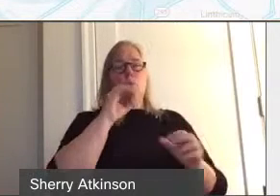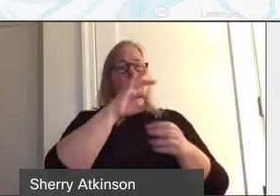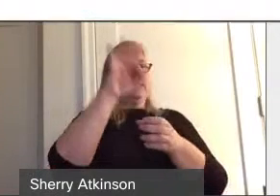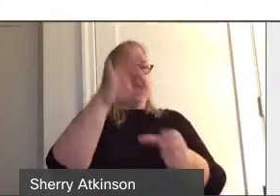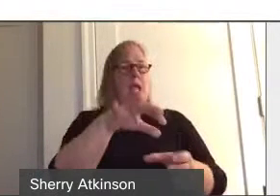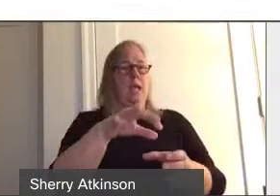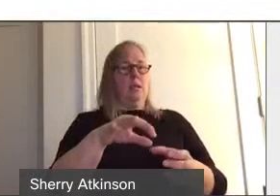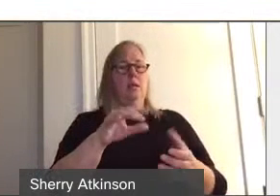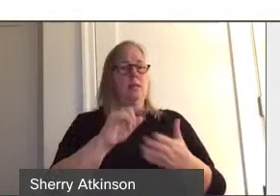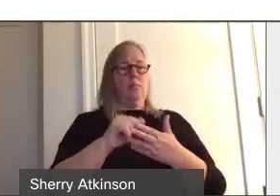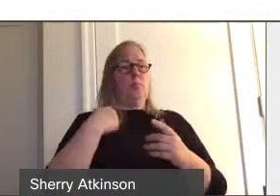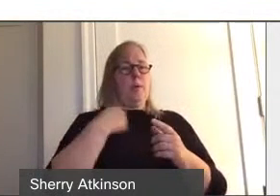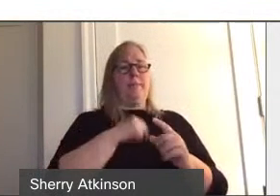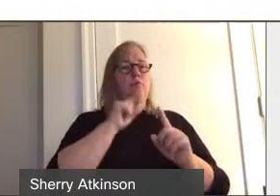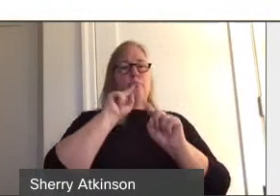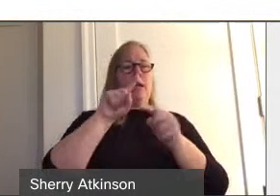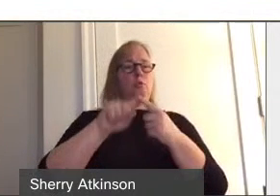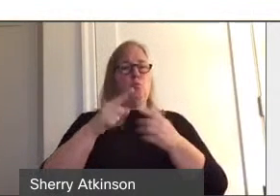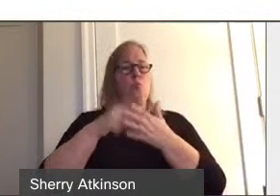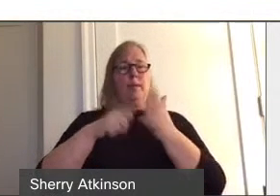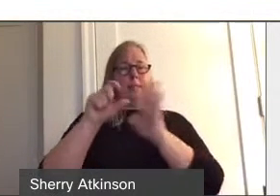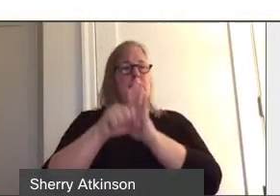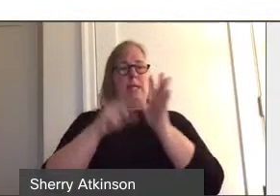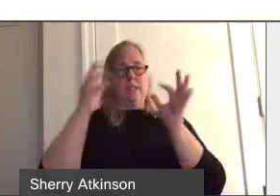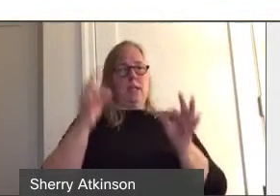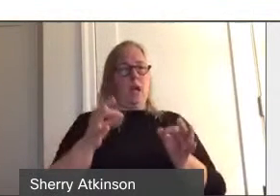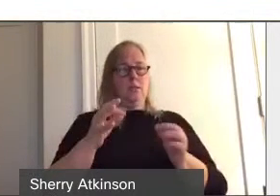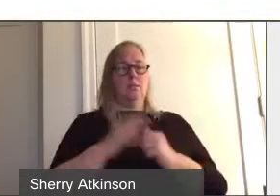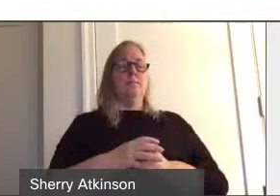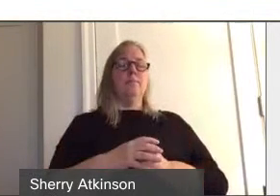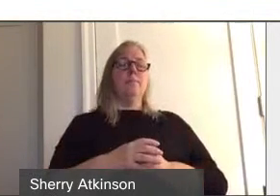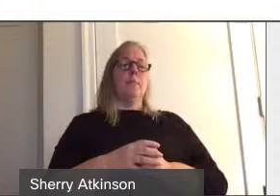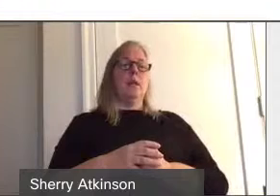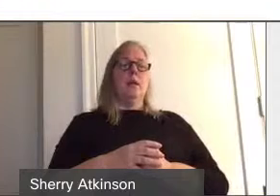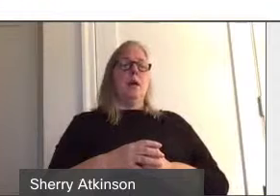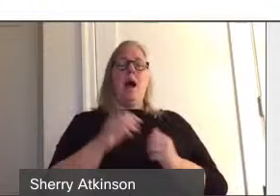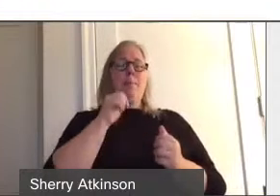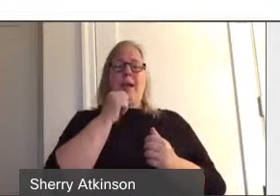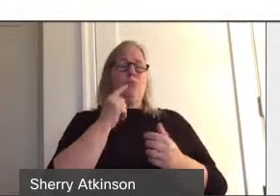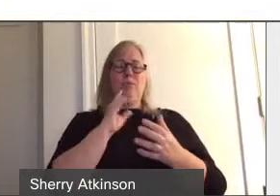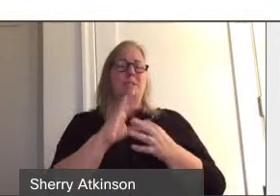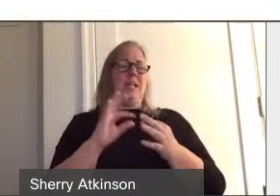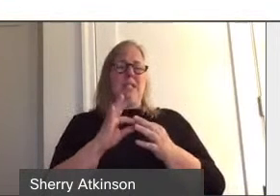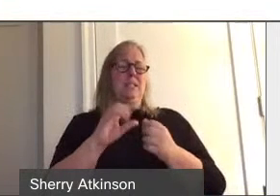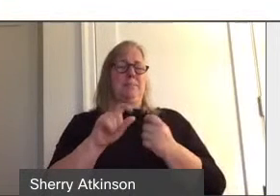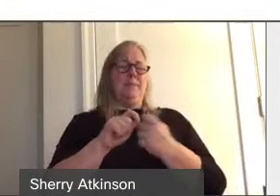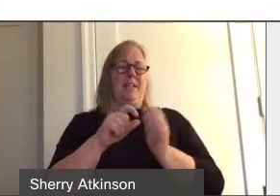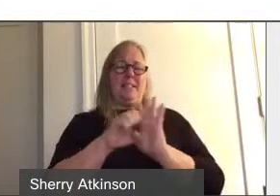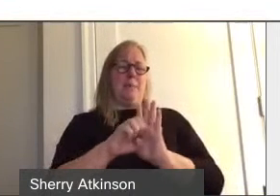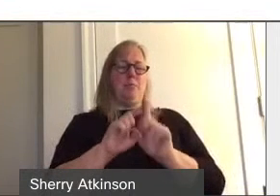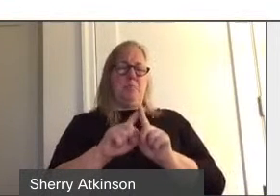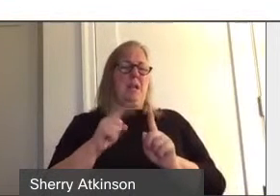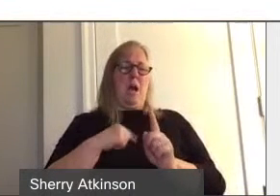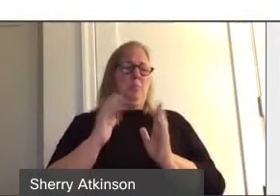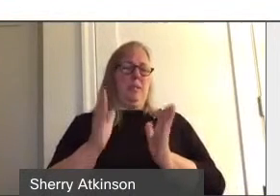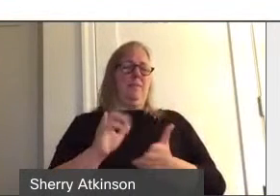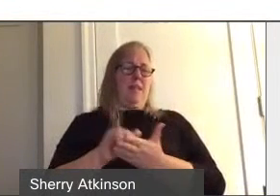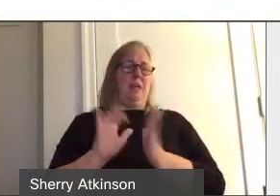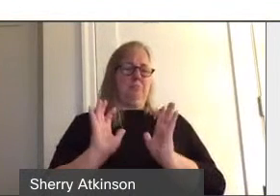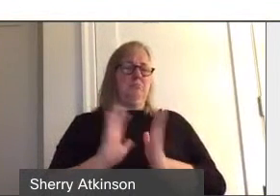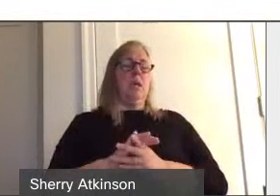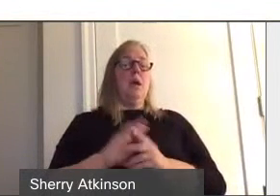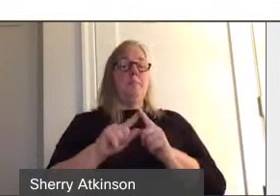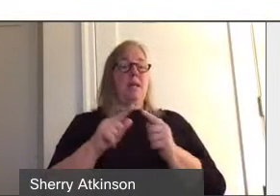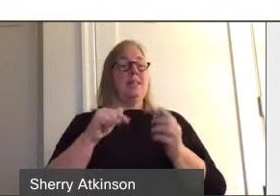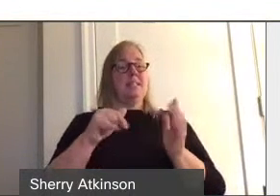without citing any specific projects, I'll leave it at that. But the study will take place between now and July,